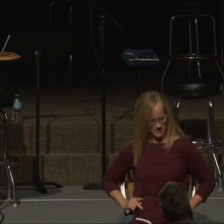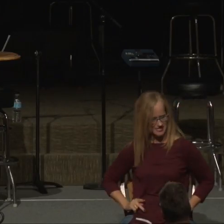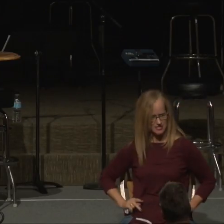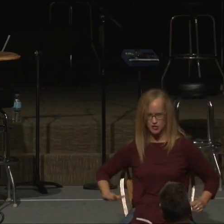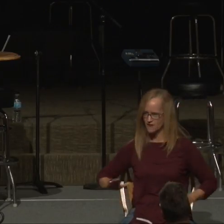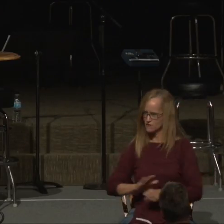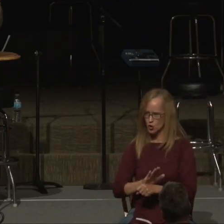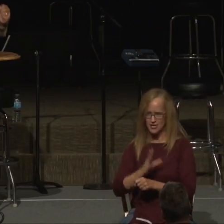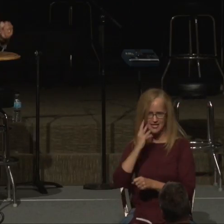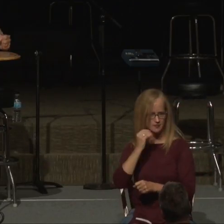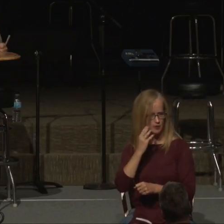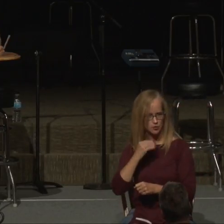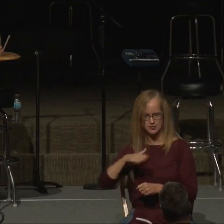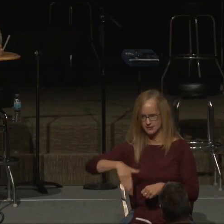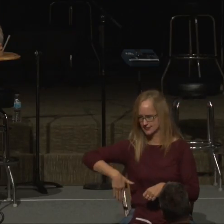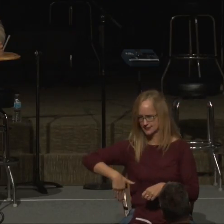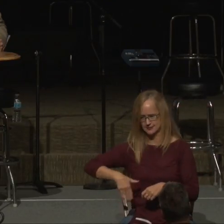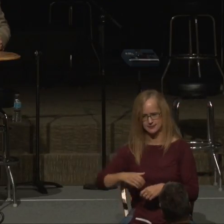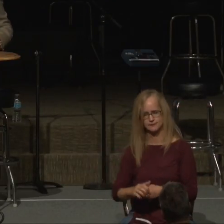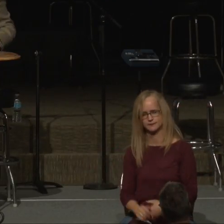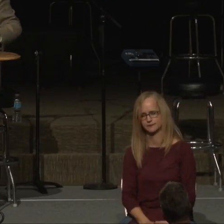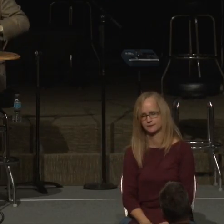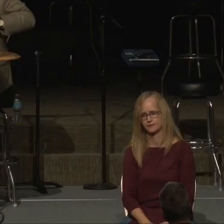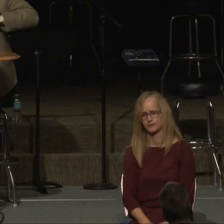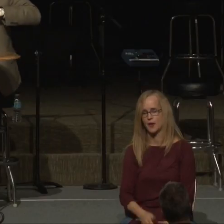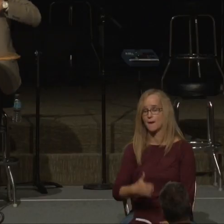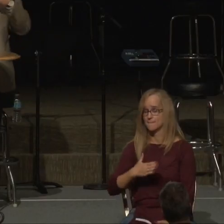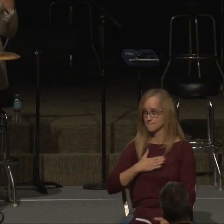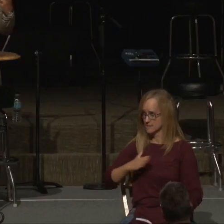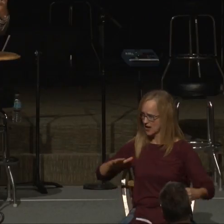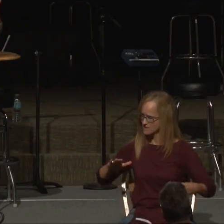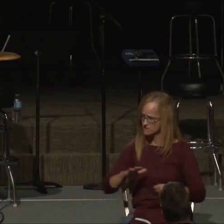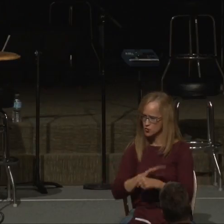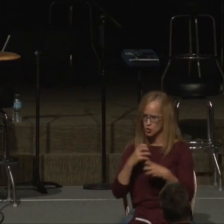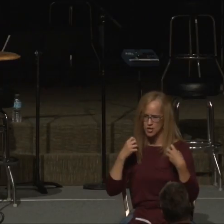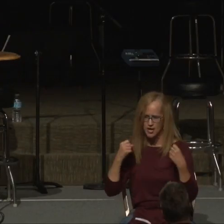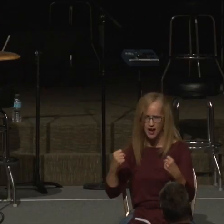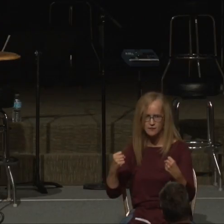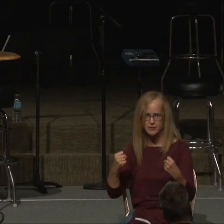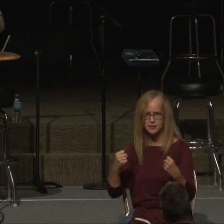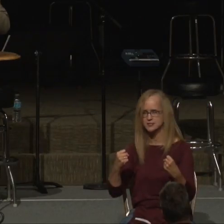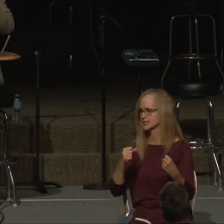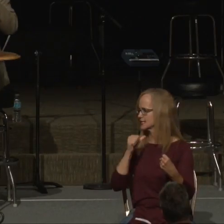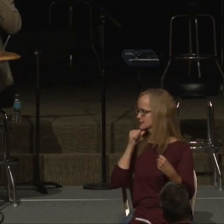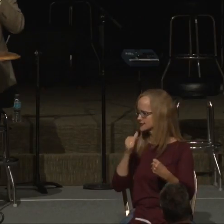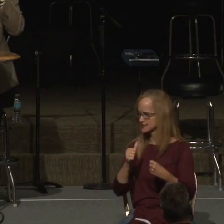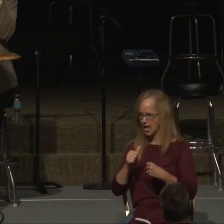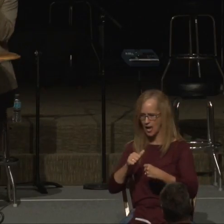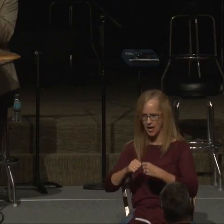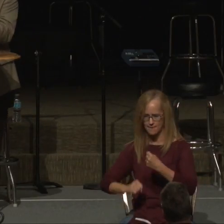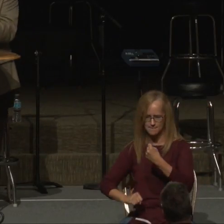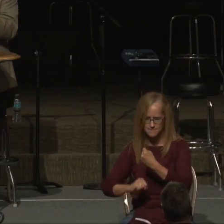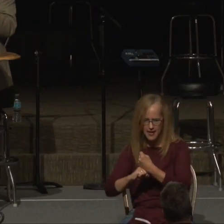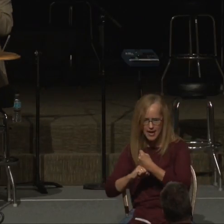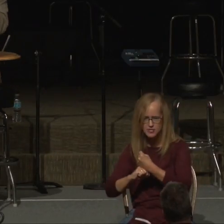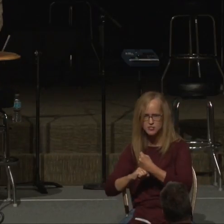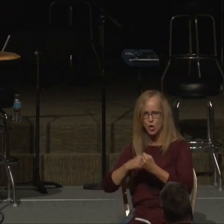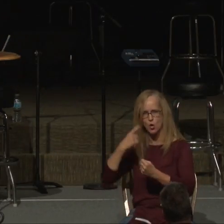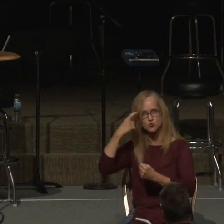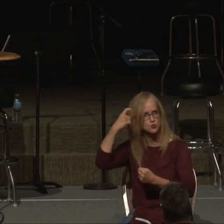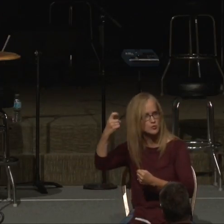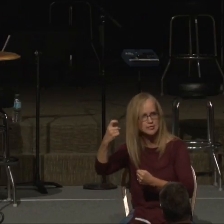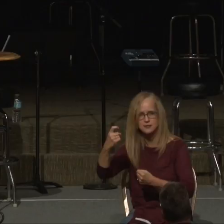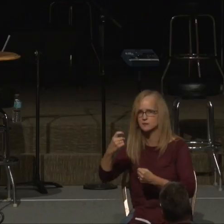fully experienced it. My full confidence, then, is not based on dreams